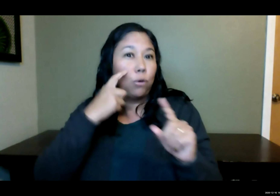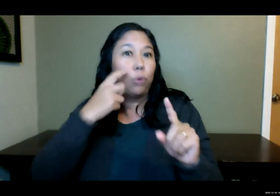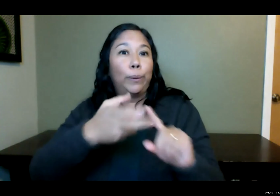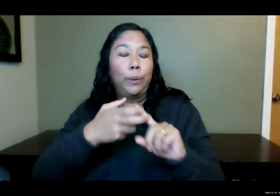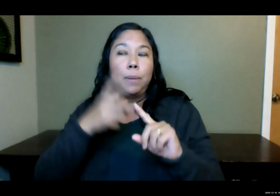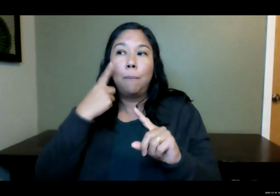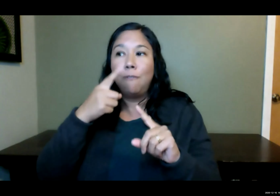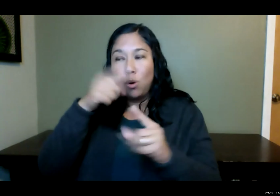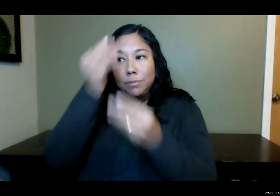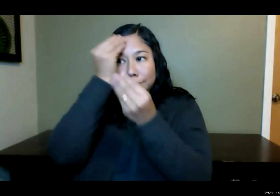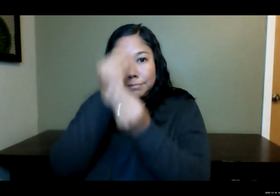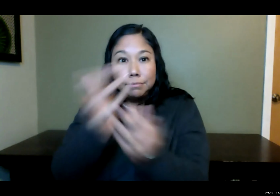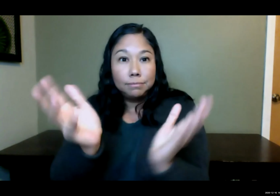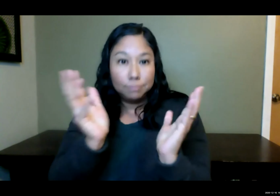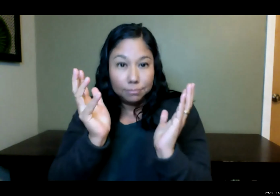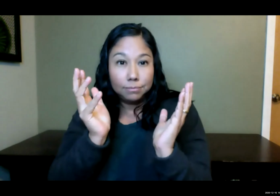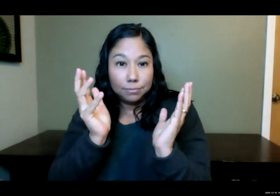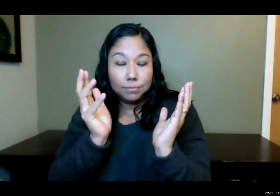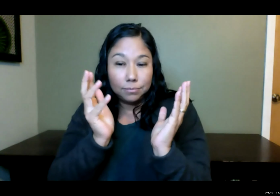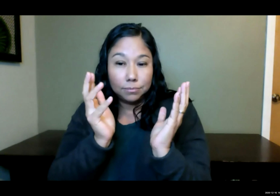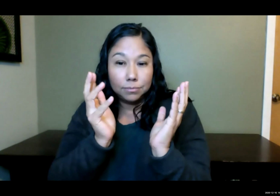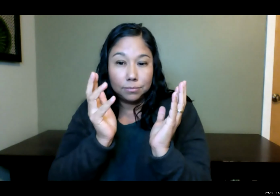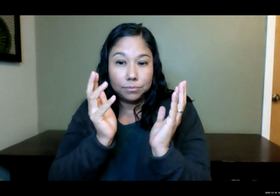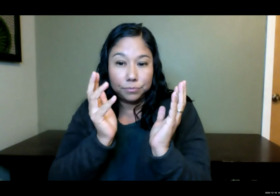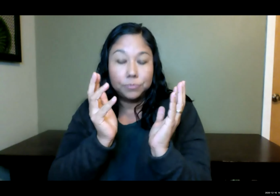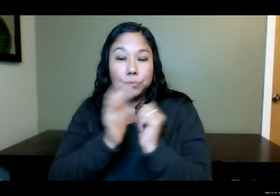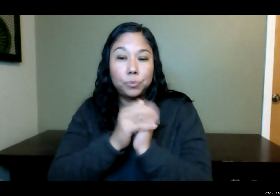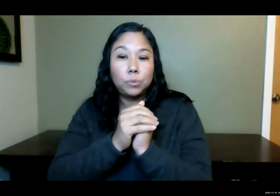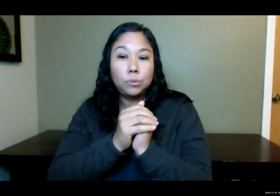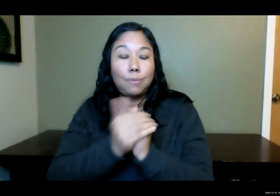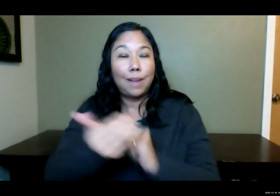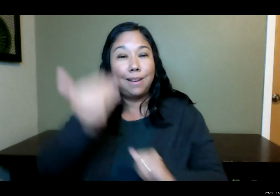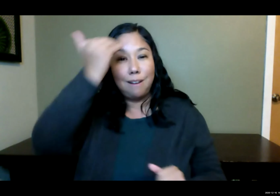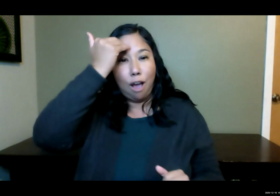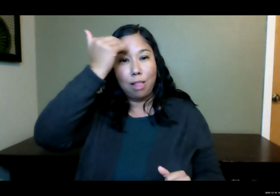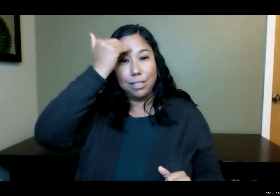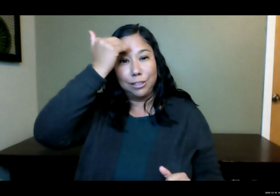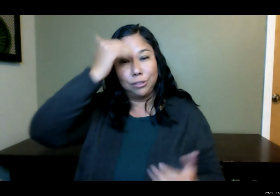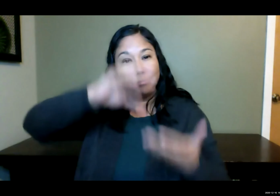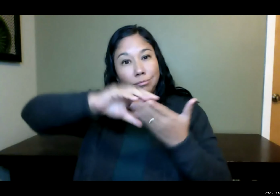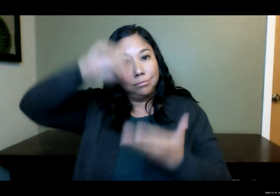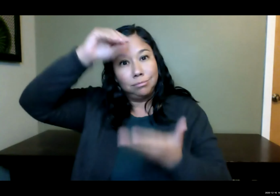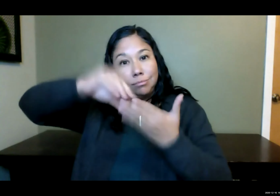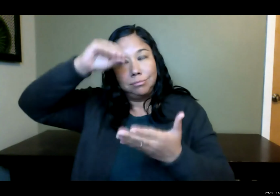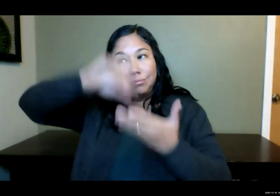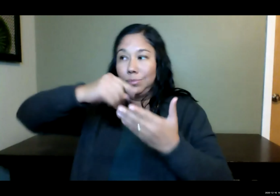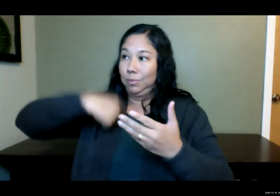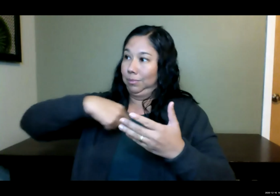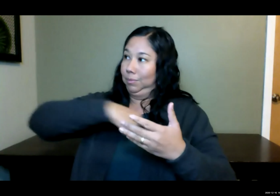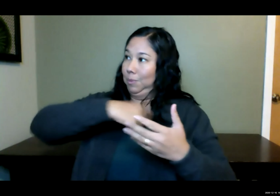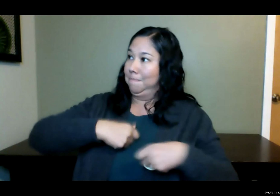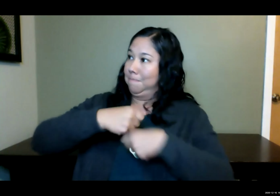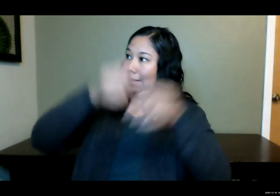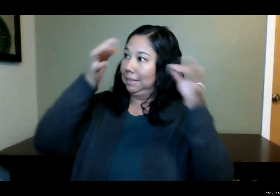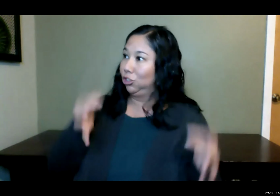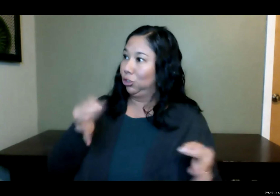and, to give ourselves as much knowledge that we can make our own sound decisions to participate or